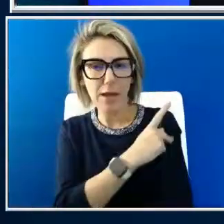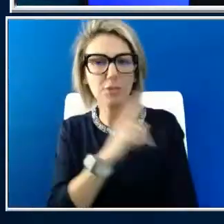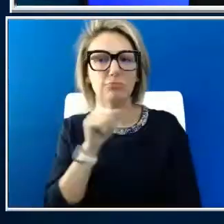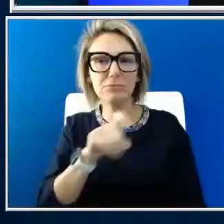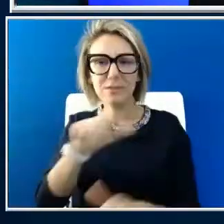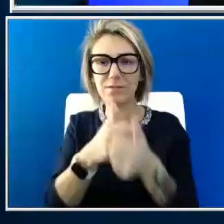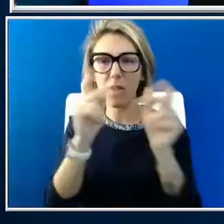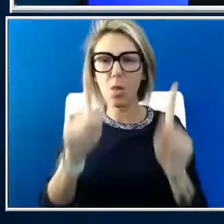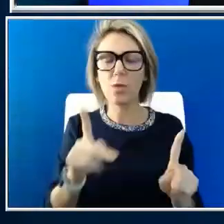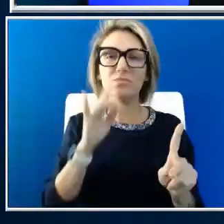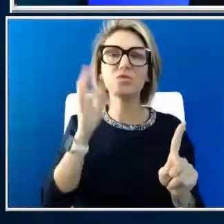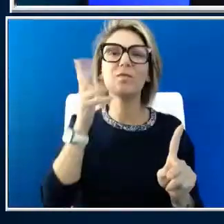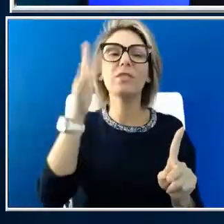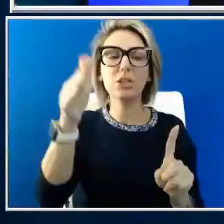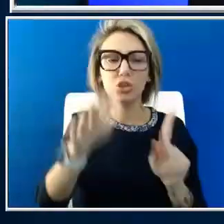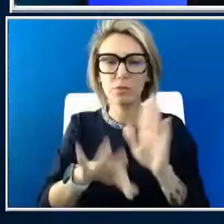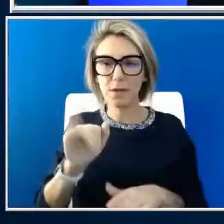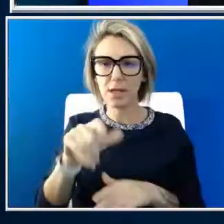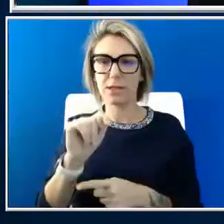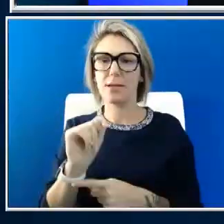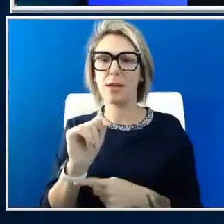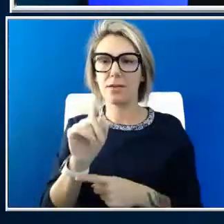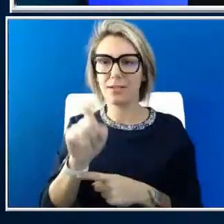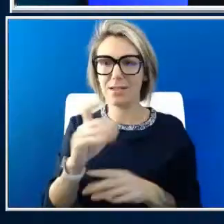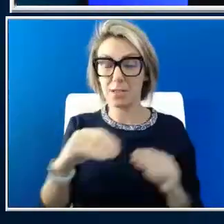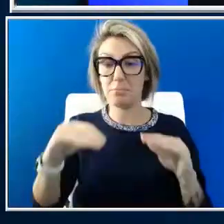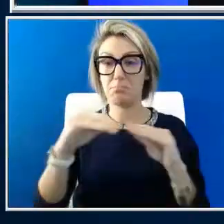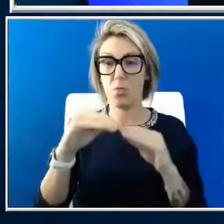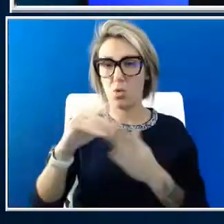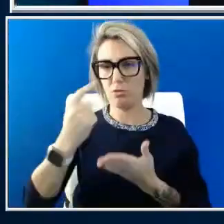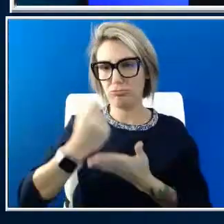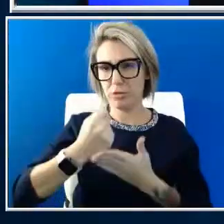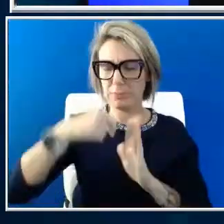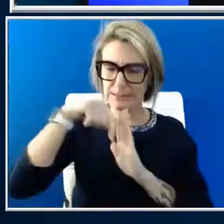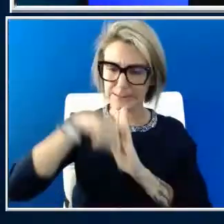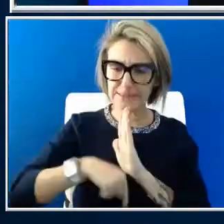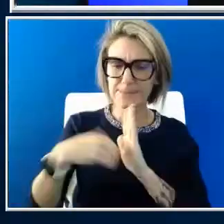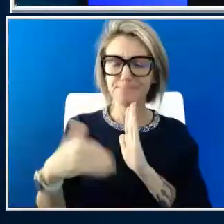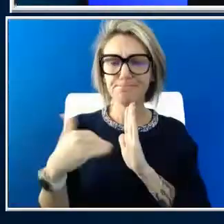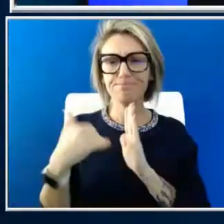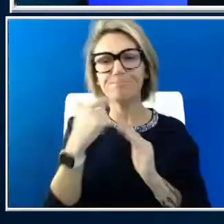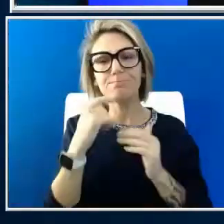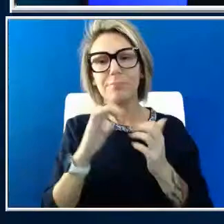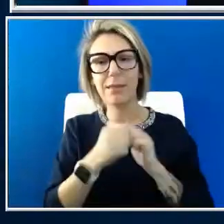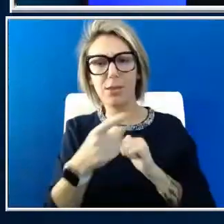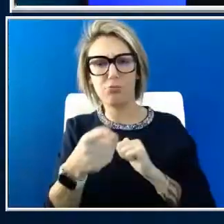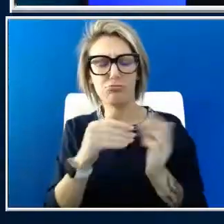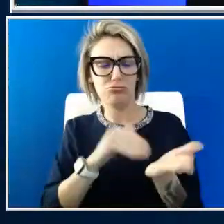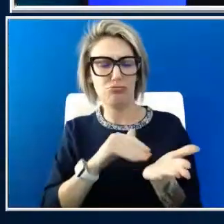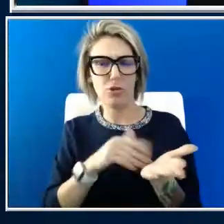eventually you find out that you need even more treatment. Patrick, how did you and your doctor learn that?